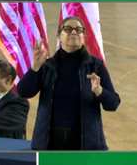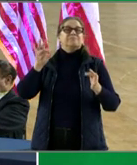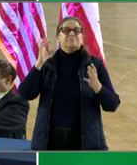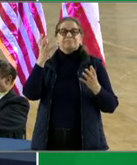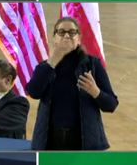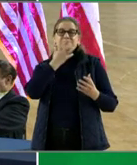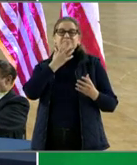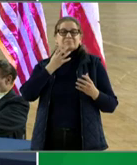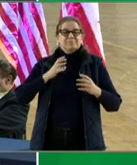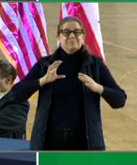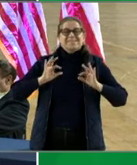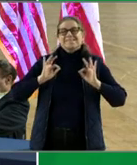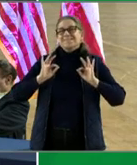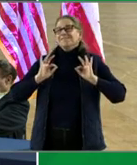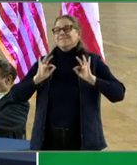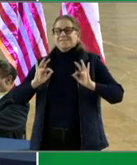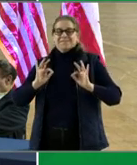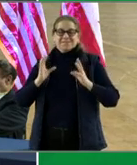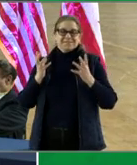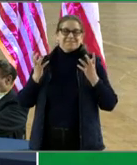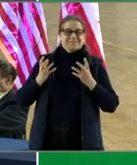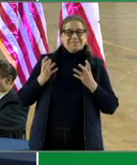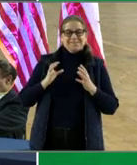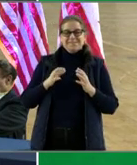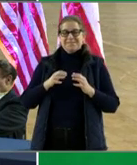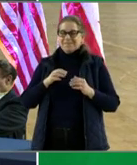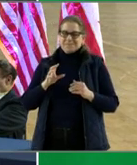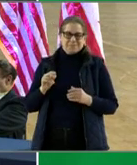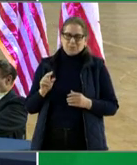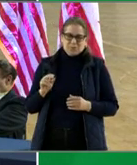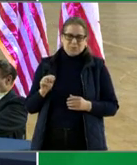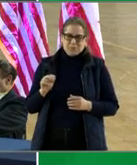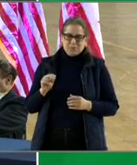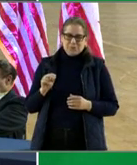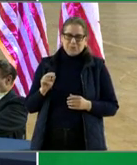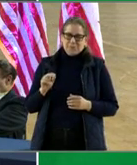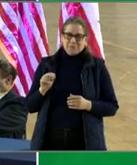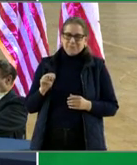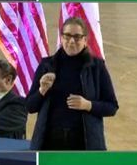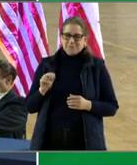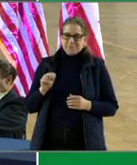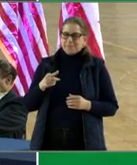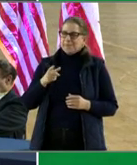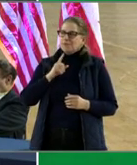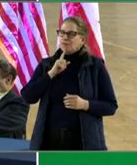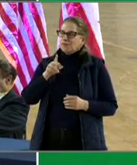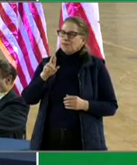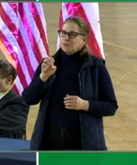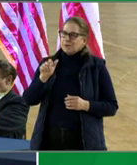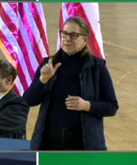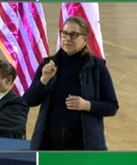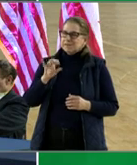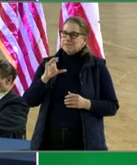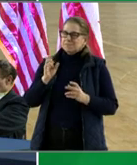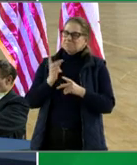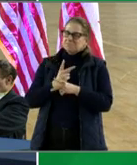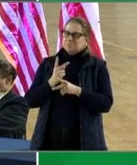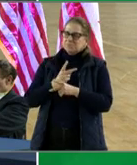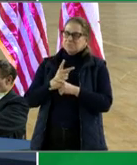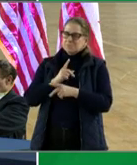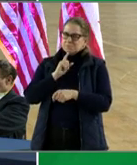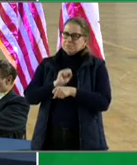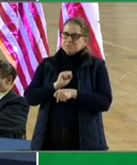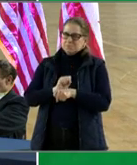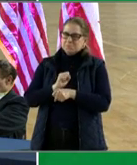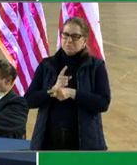places, but more realistic to our experience. Yeah, I would state that it's inaccurate to